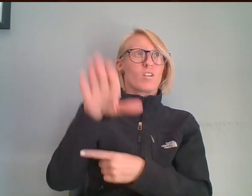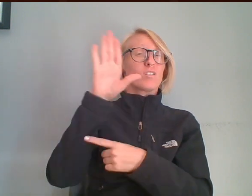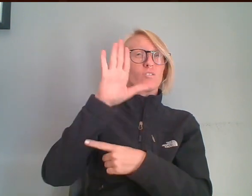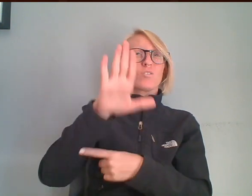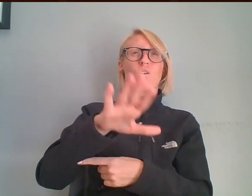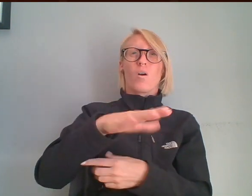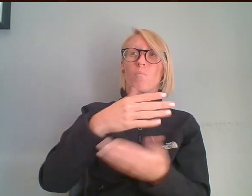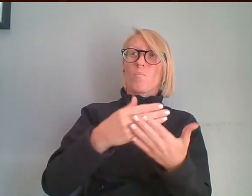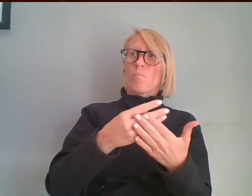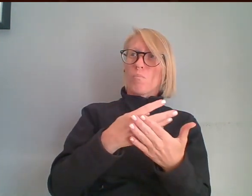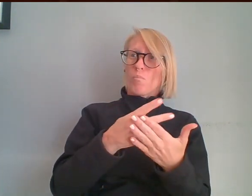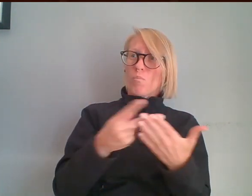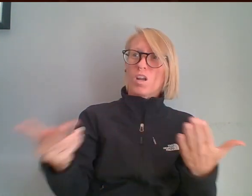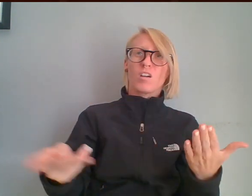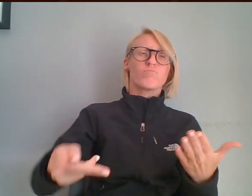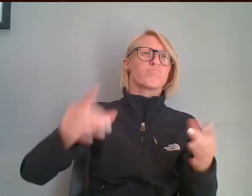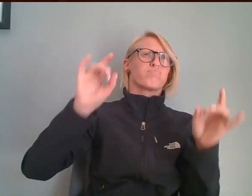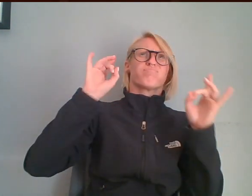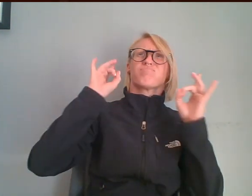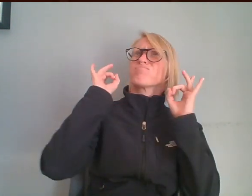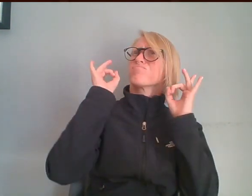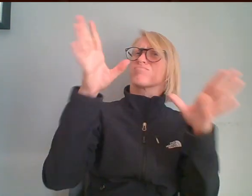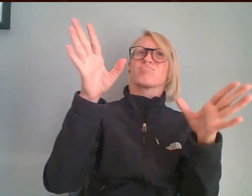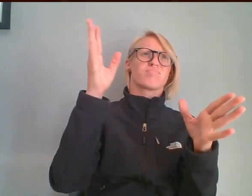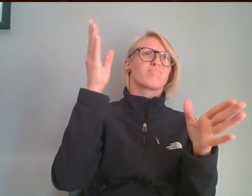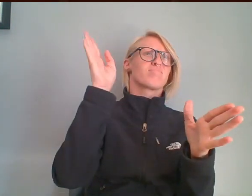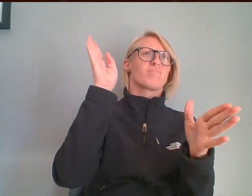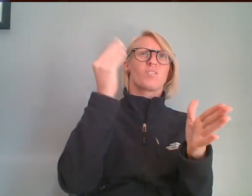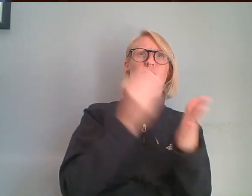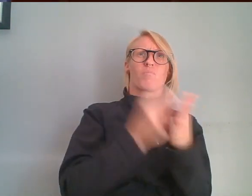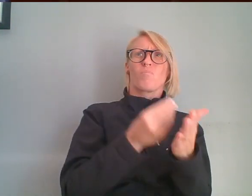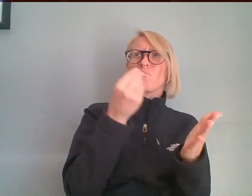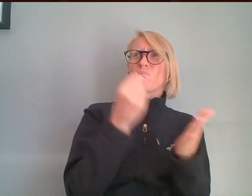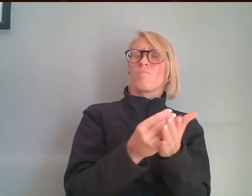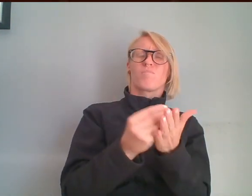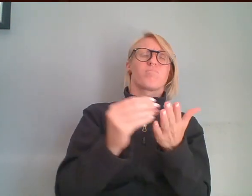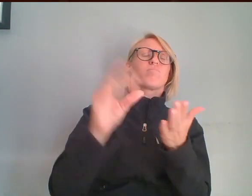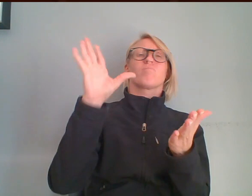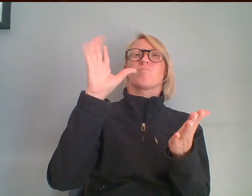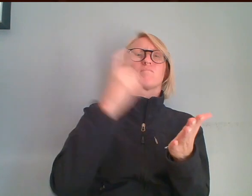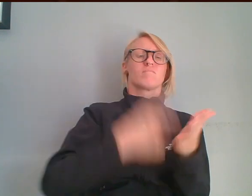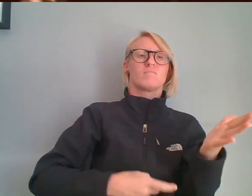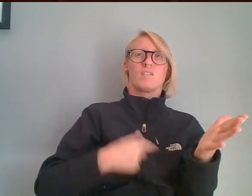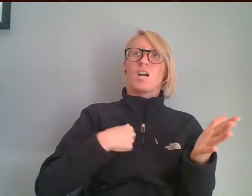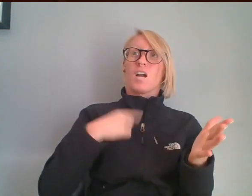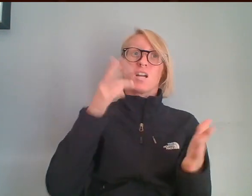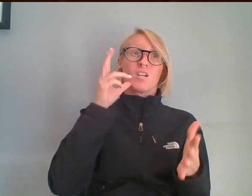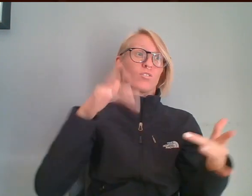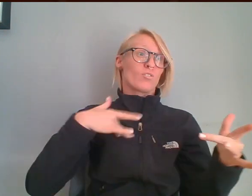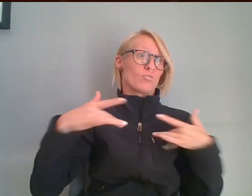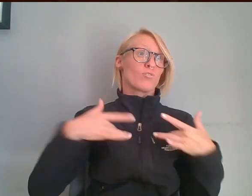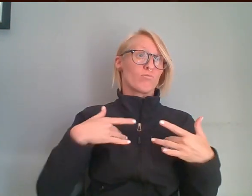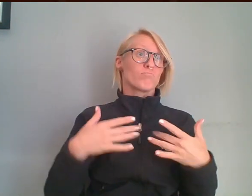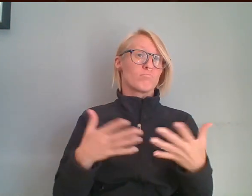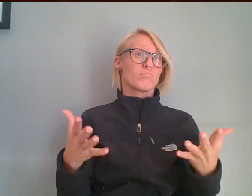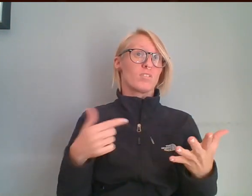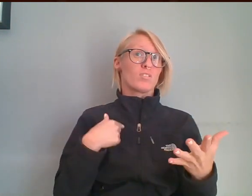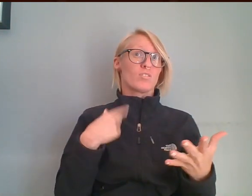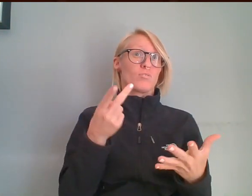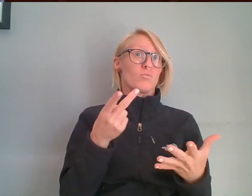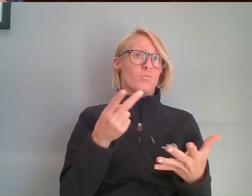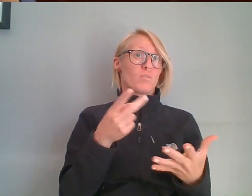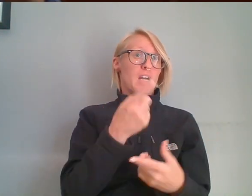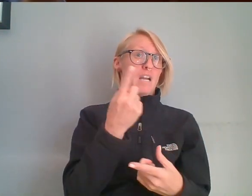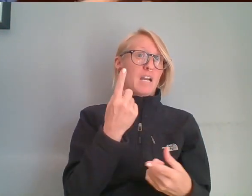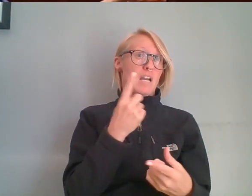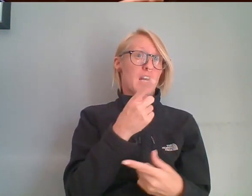ridiculously priced, why do you charge so much? I might say, I hear great concern, And what you're really asking about is the value of our